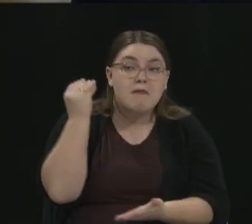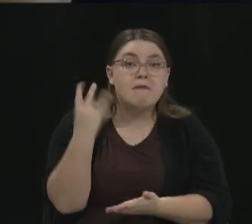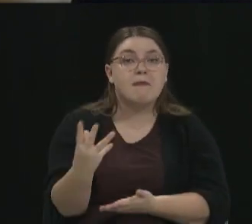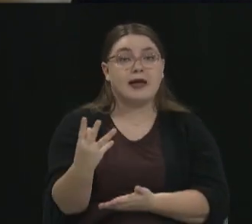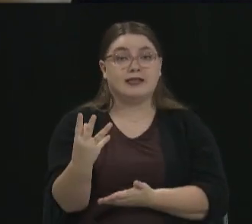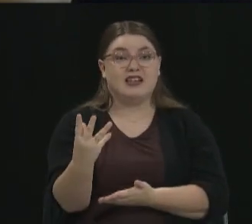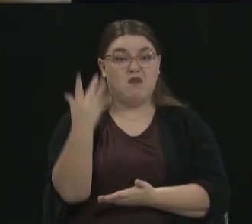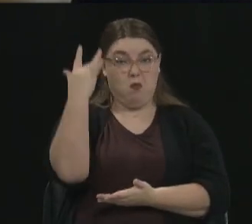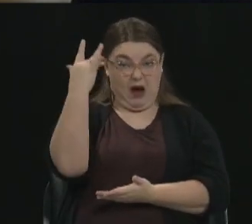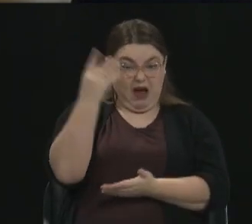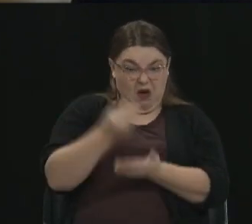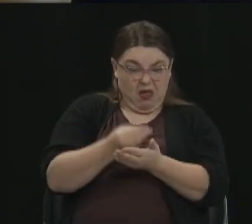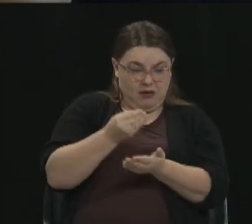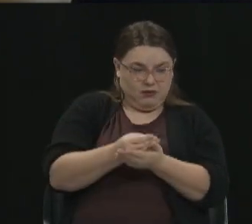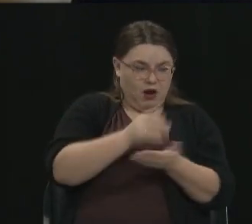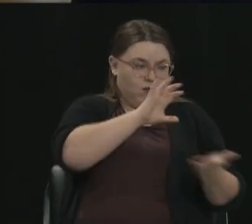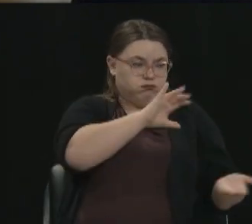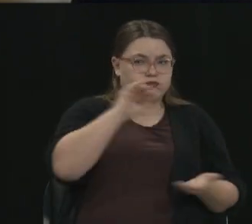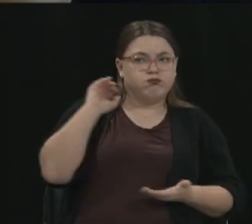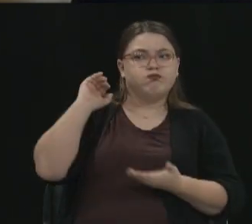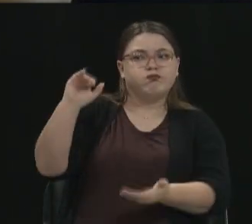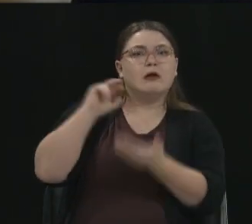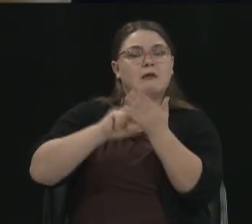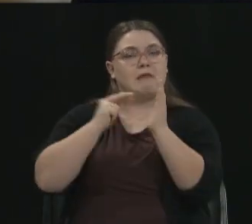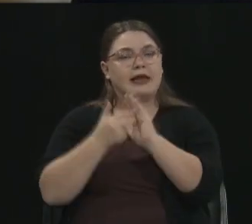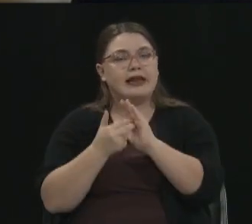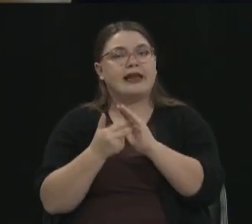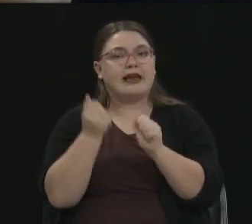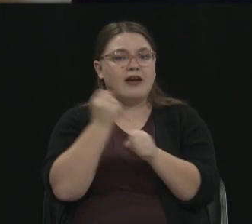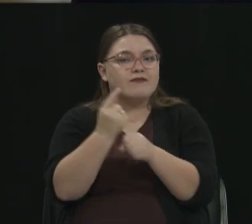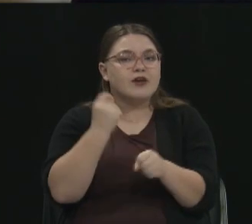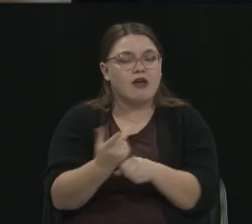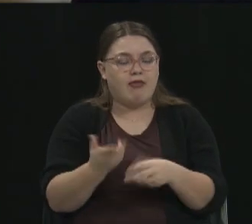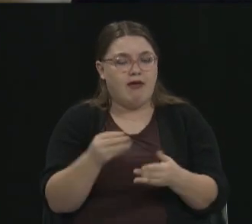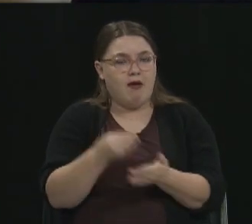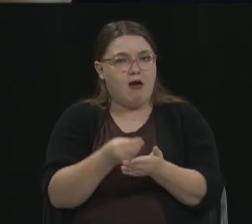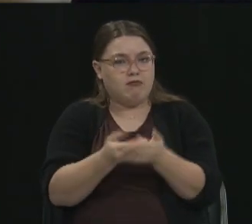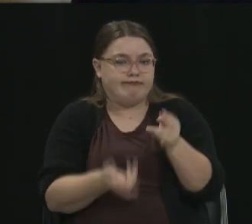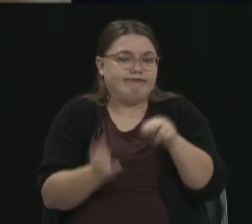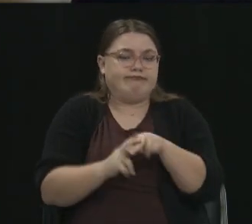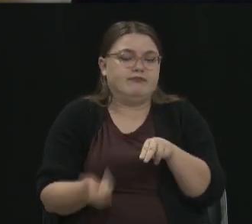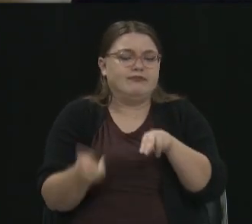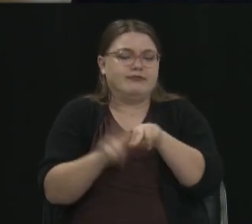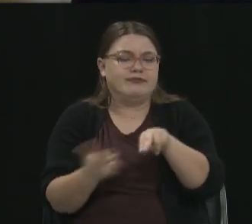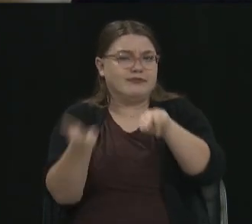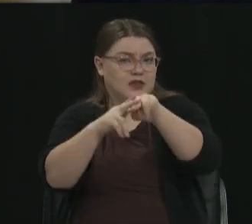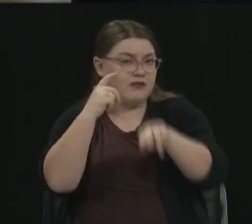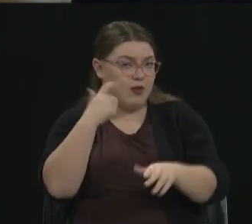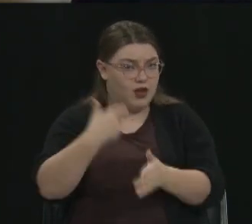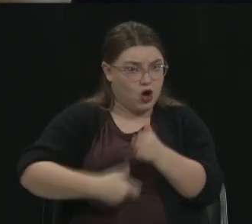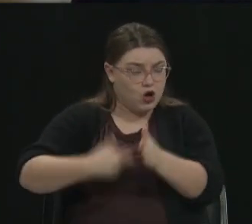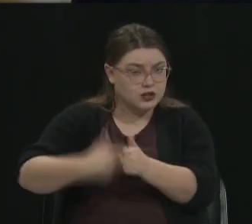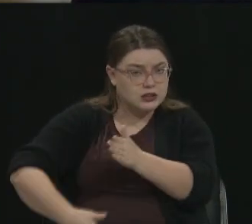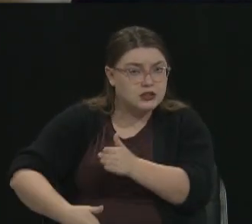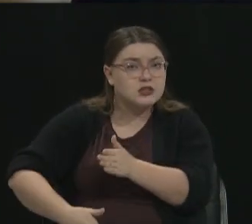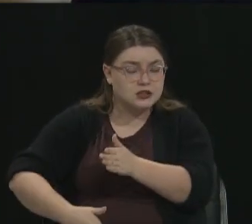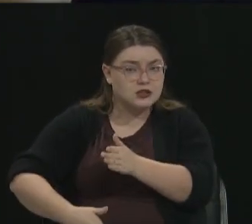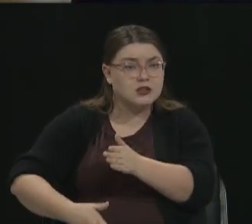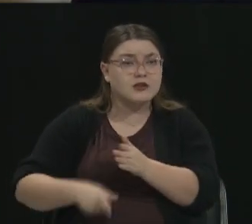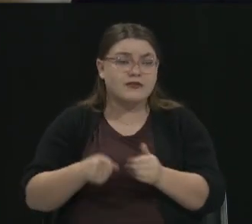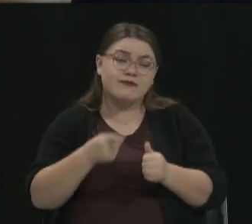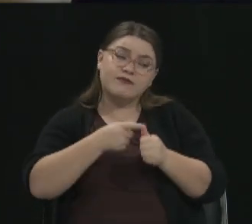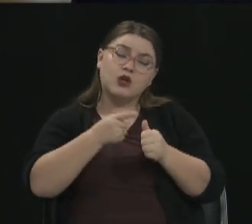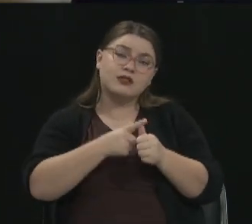pouring in. And what's interesting is it shifts, you want to also be sympathetic to candidates here,